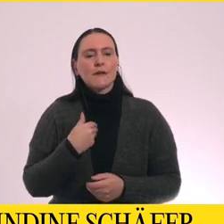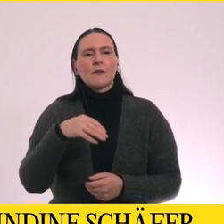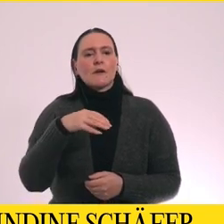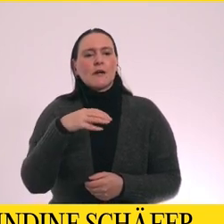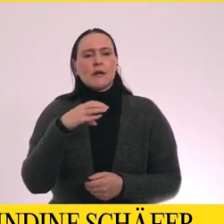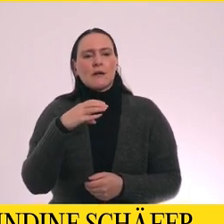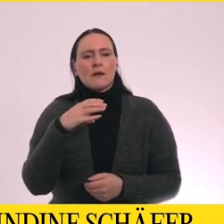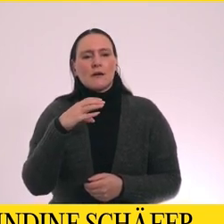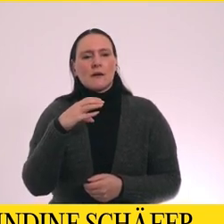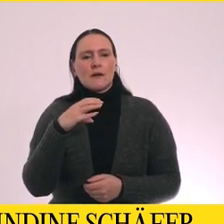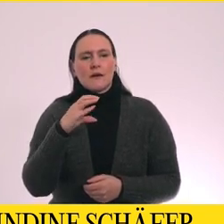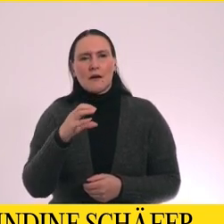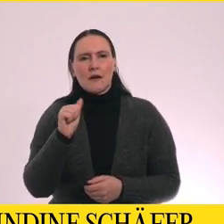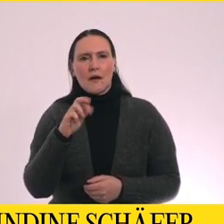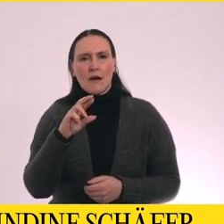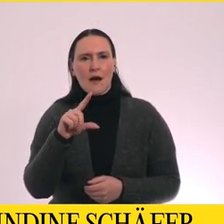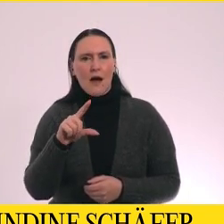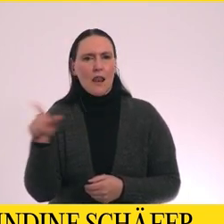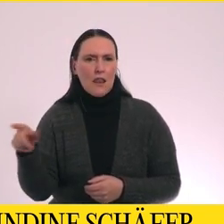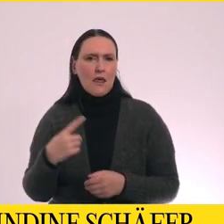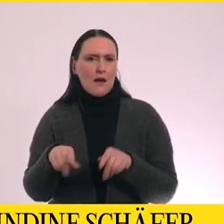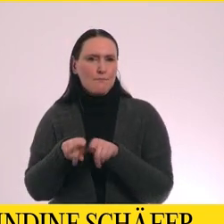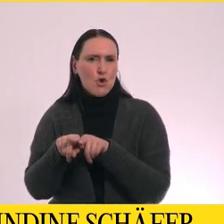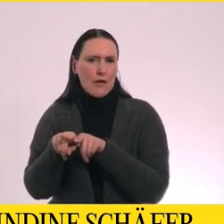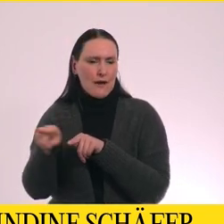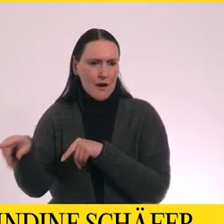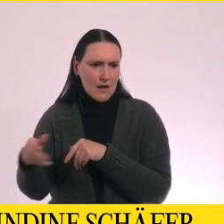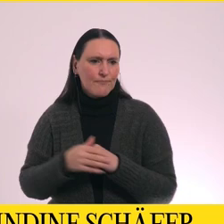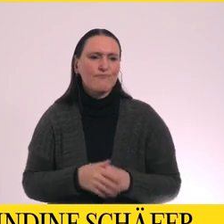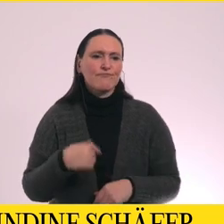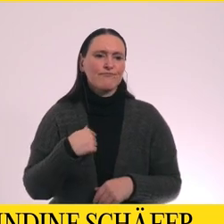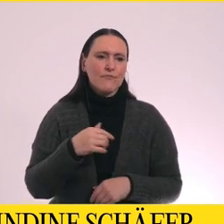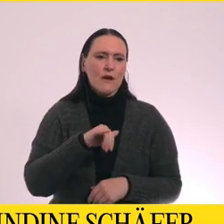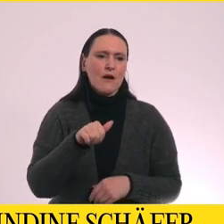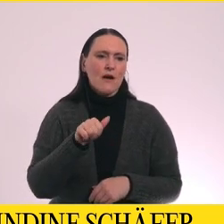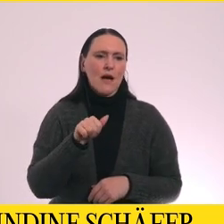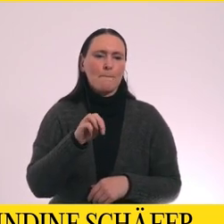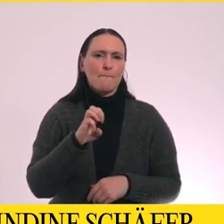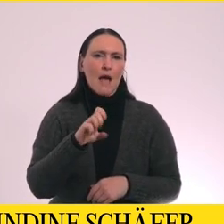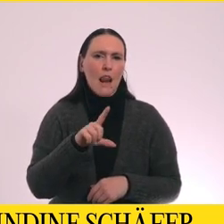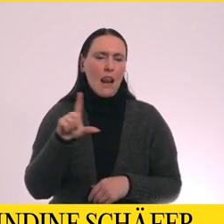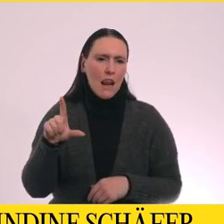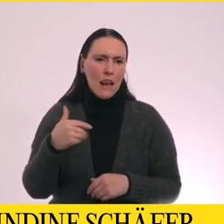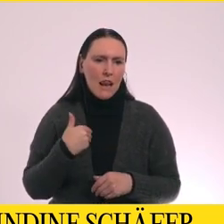Carl is my brother, and he comes to Project Artworks on a Friday.